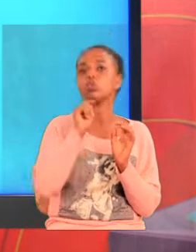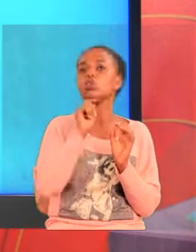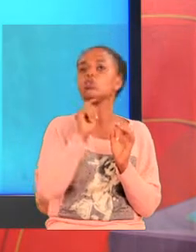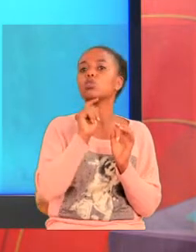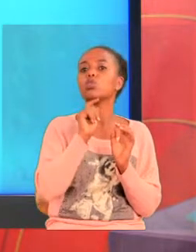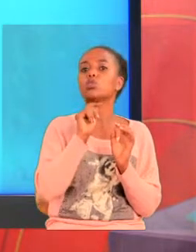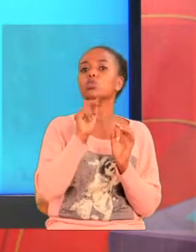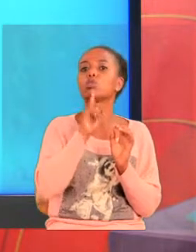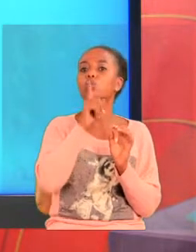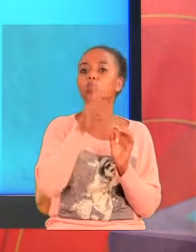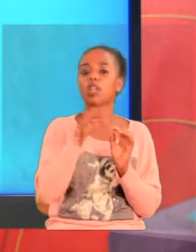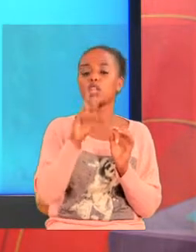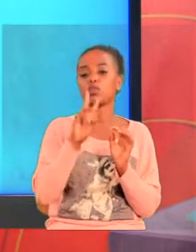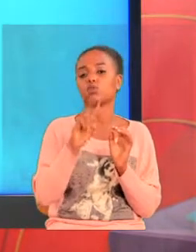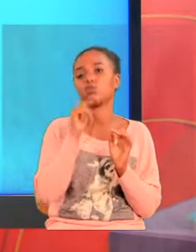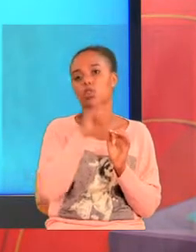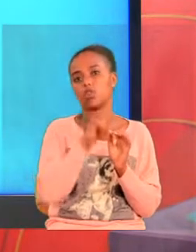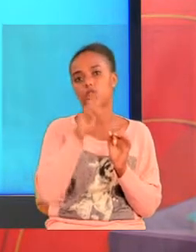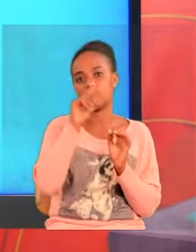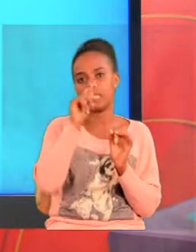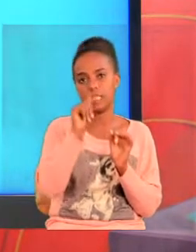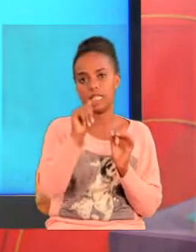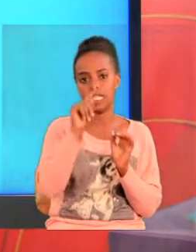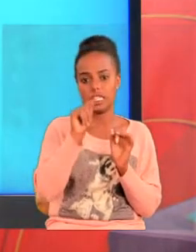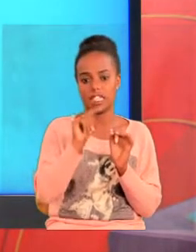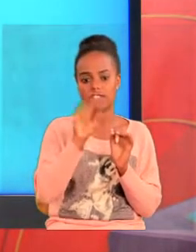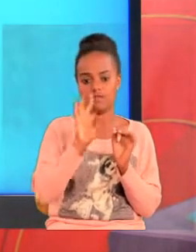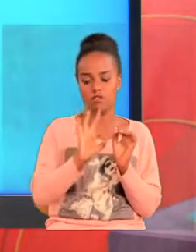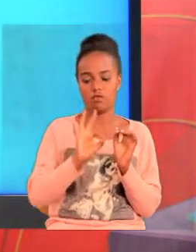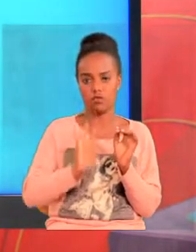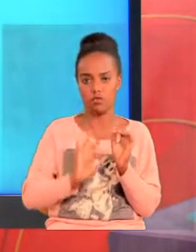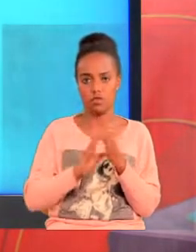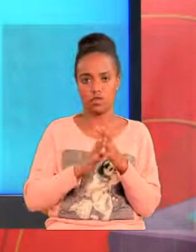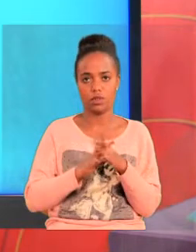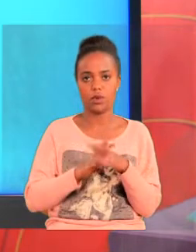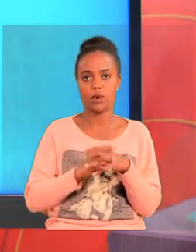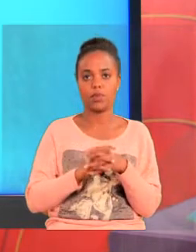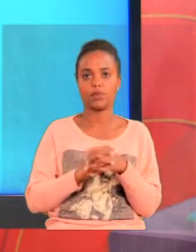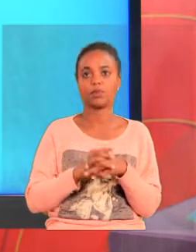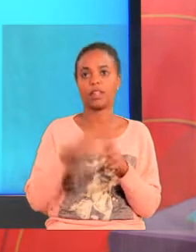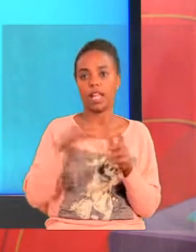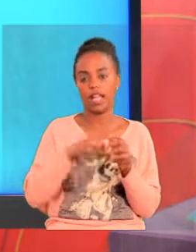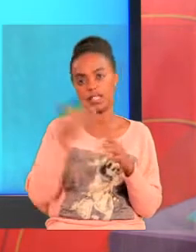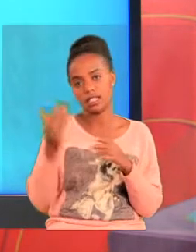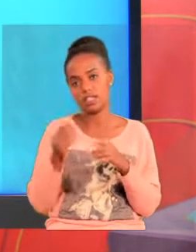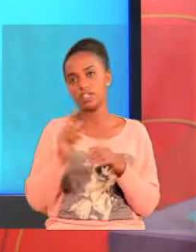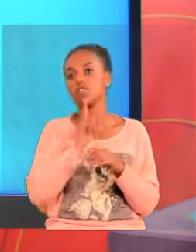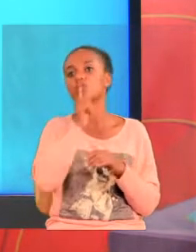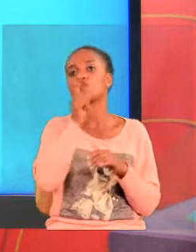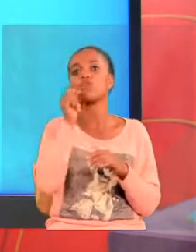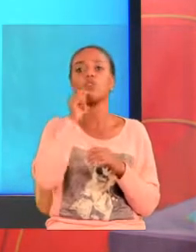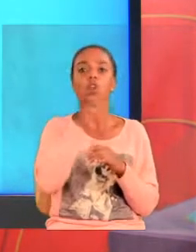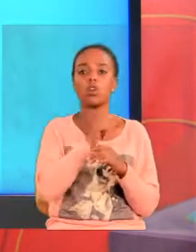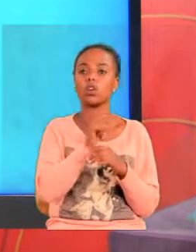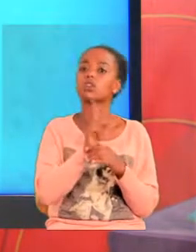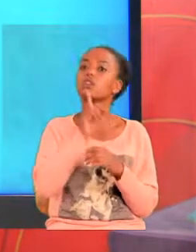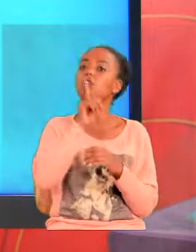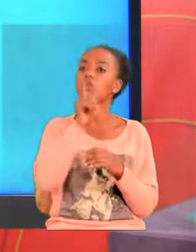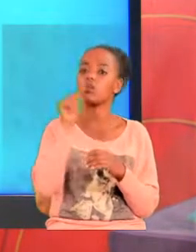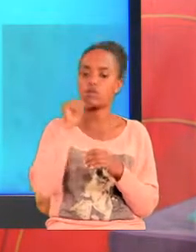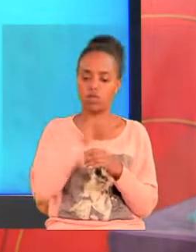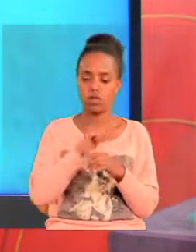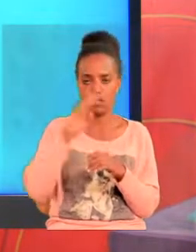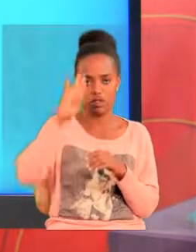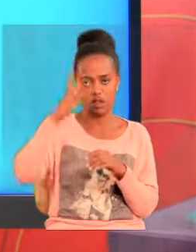false here, and true, false, true, and